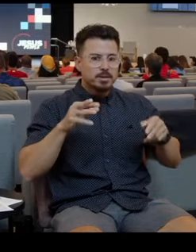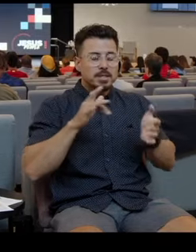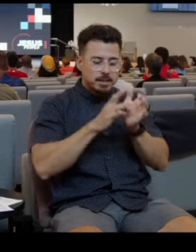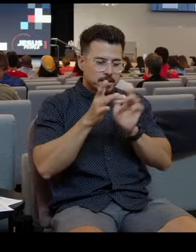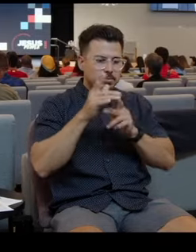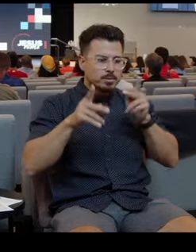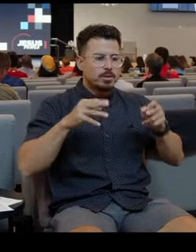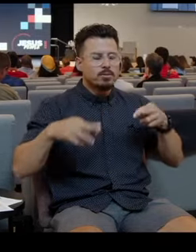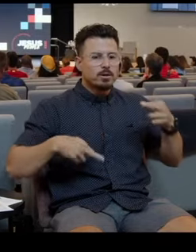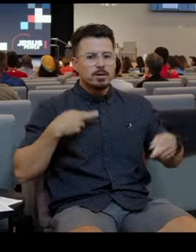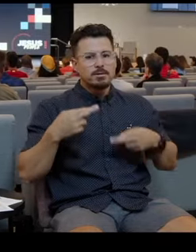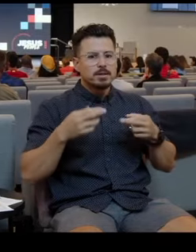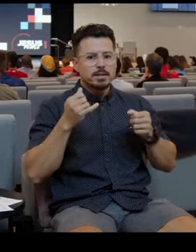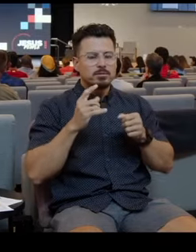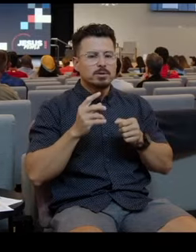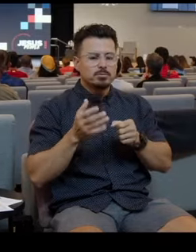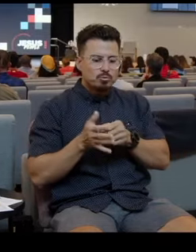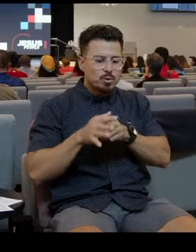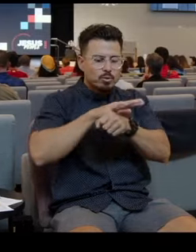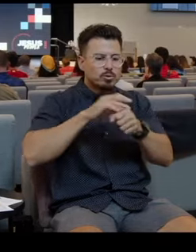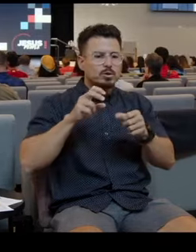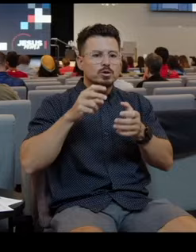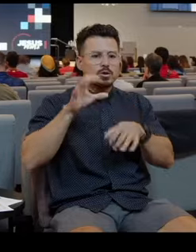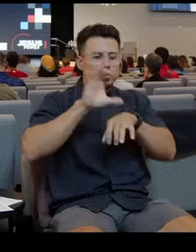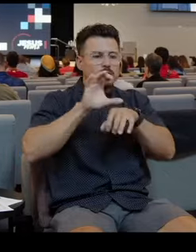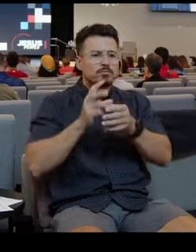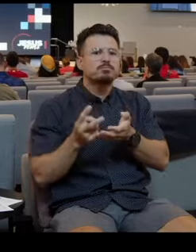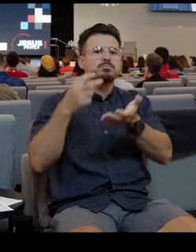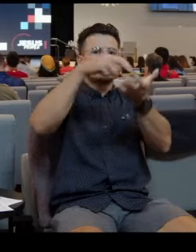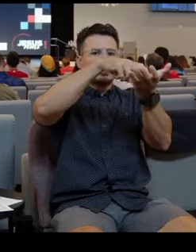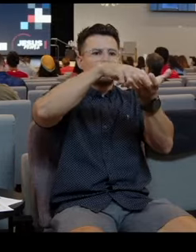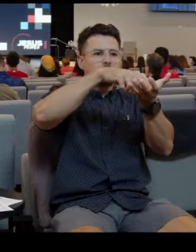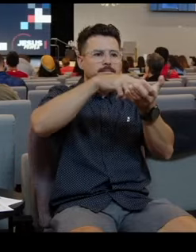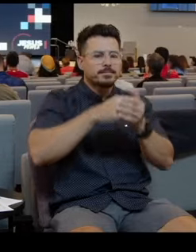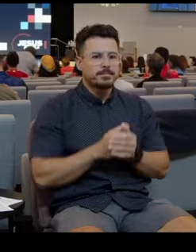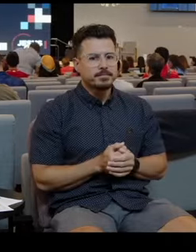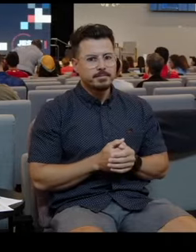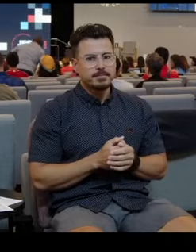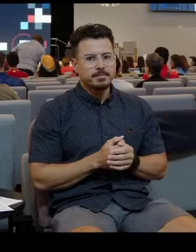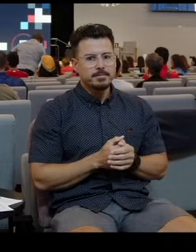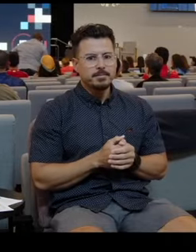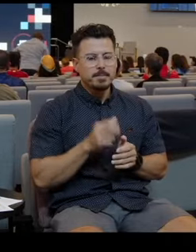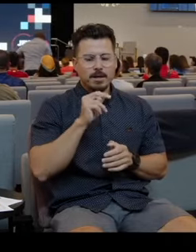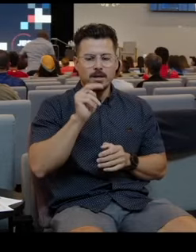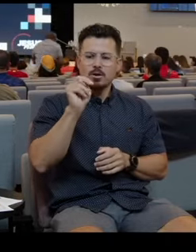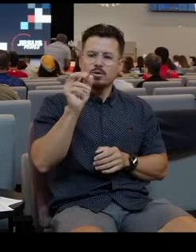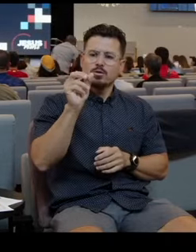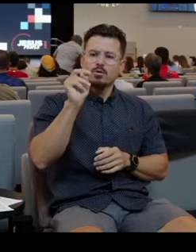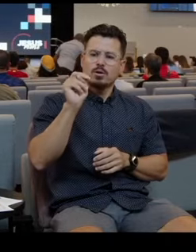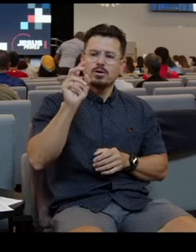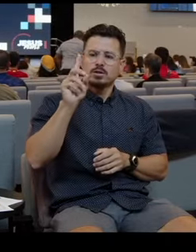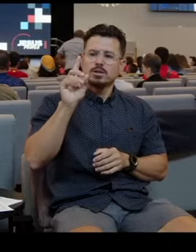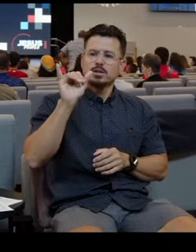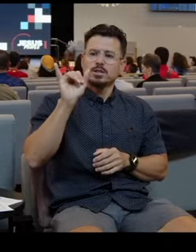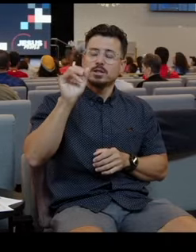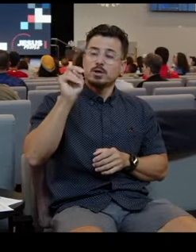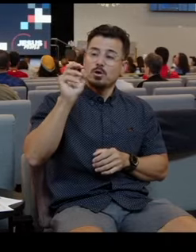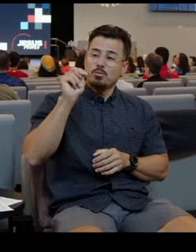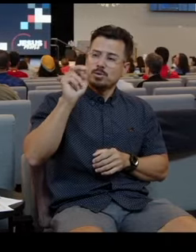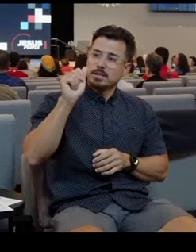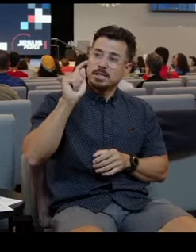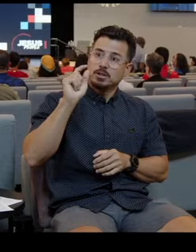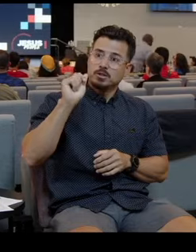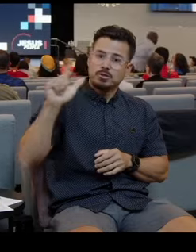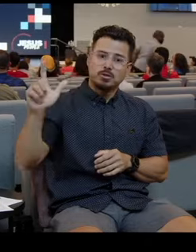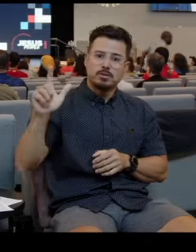elevation of the local church. In fact, the non-denominational church explosion of the 80s and the